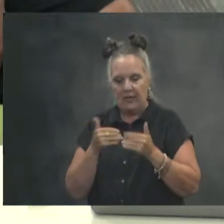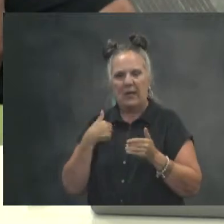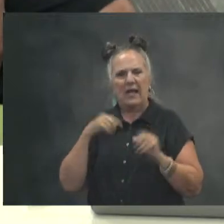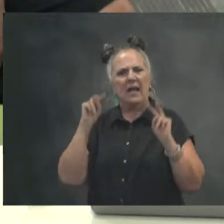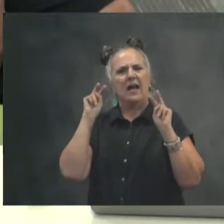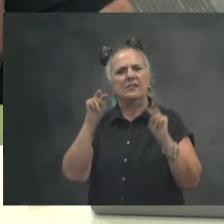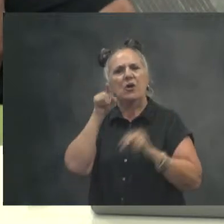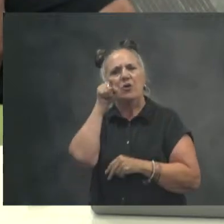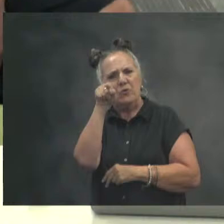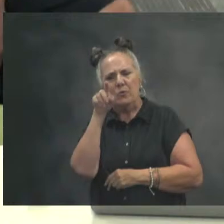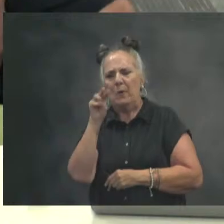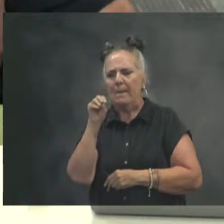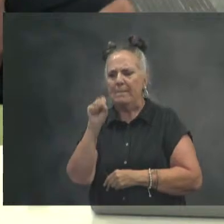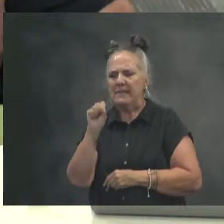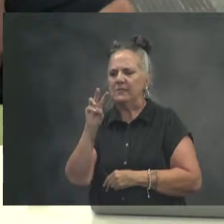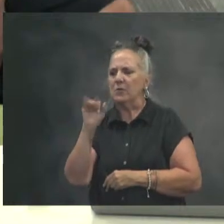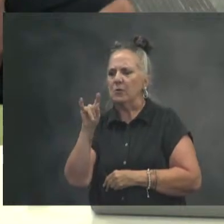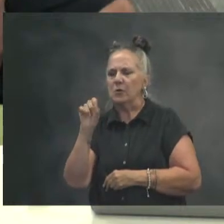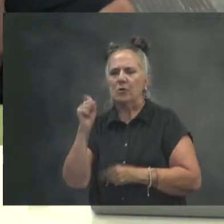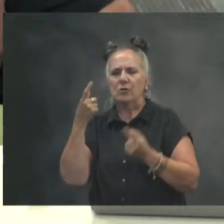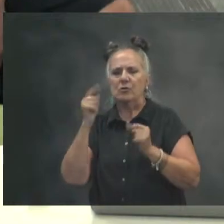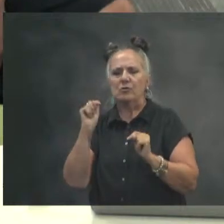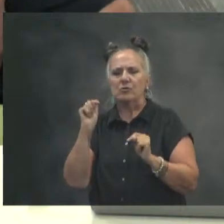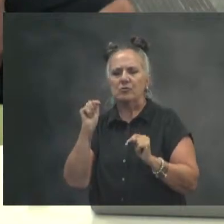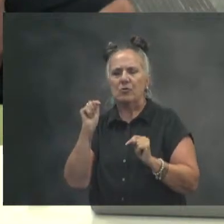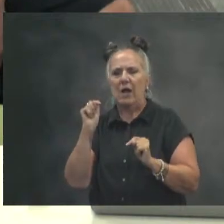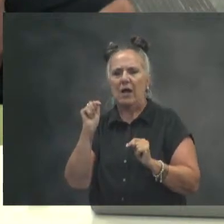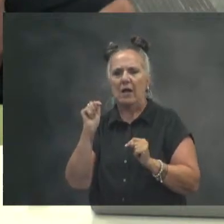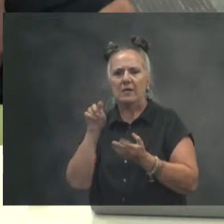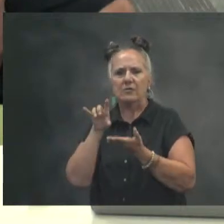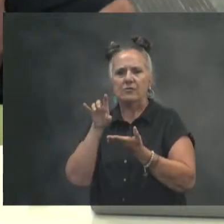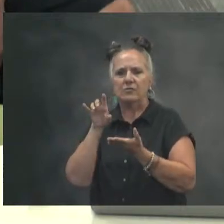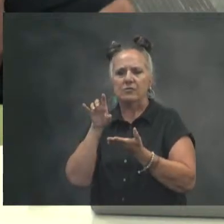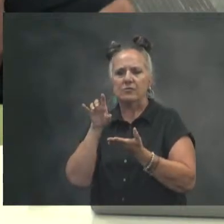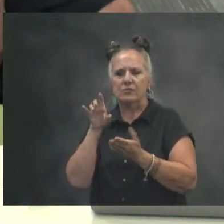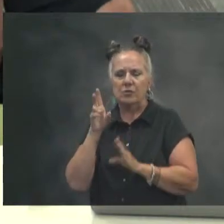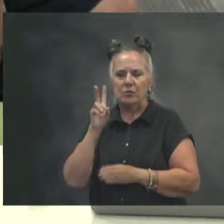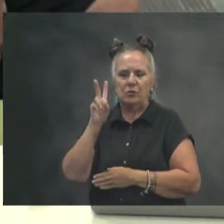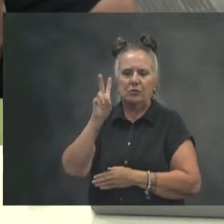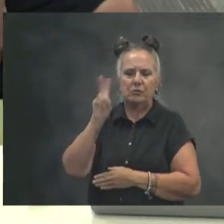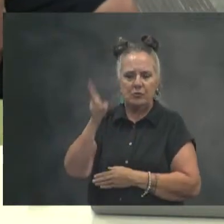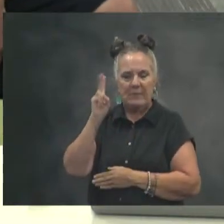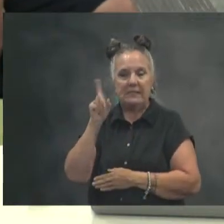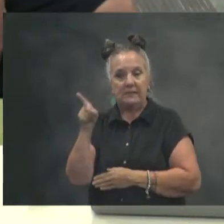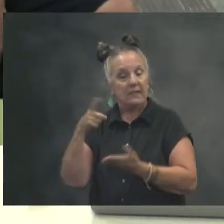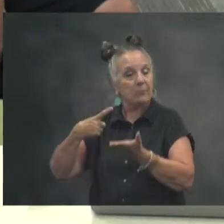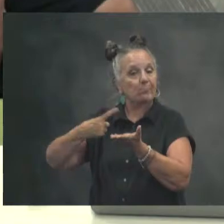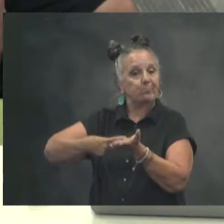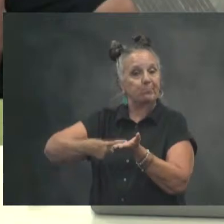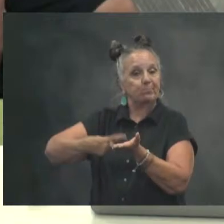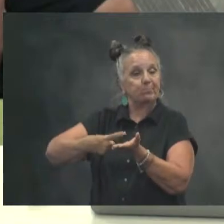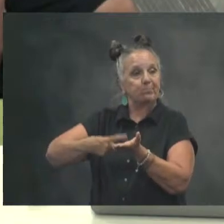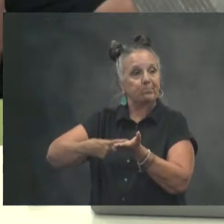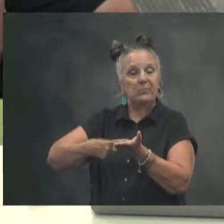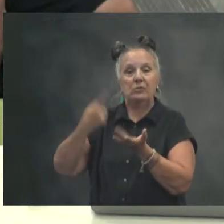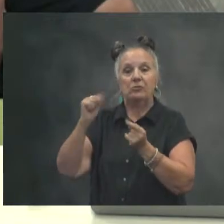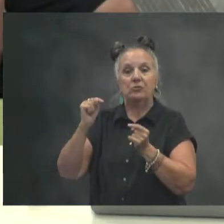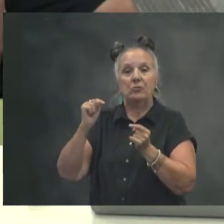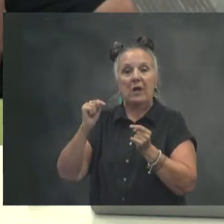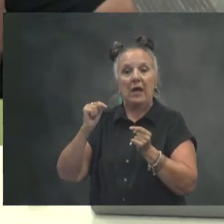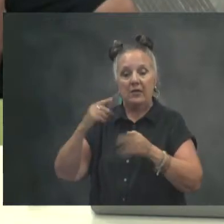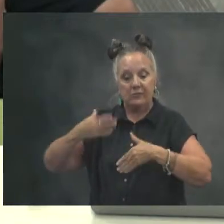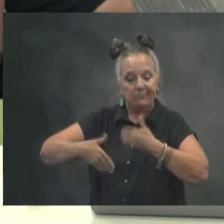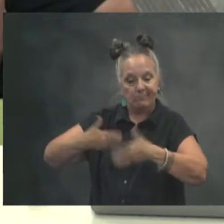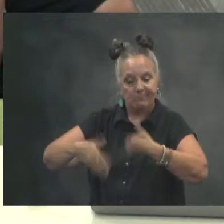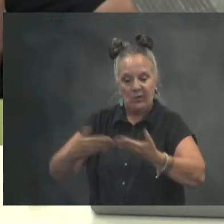Miss Williams. You tried to interject this individual about 2.5 minutes into his dialogue, and you tried to move the meeting into